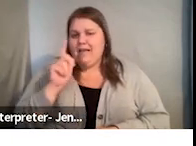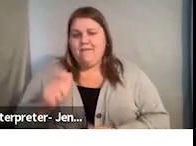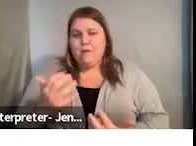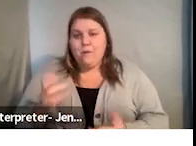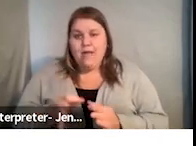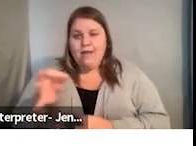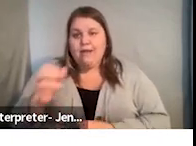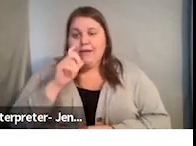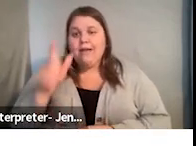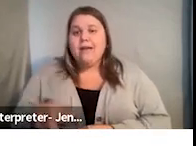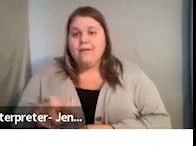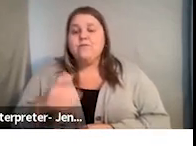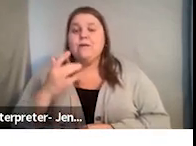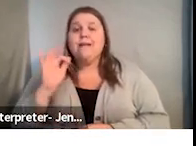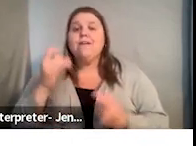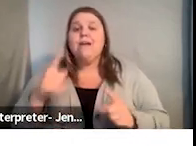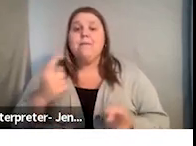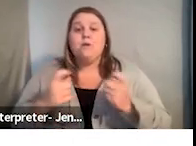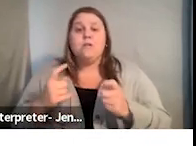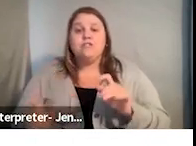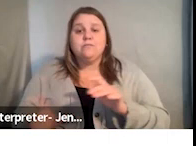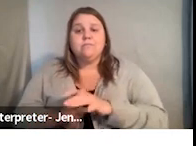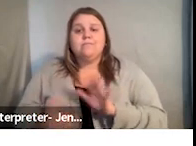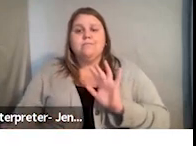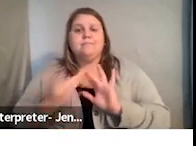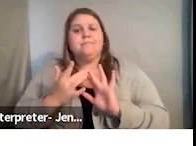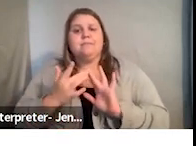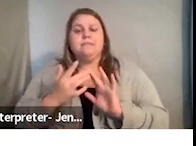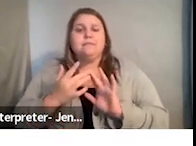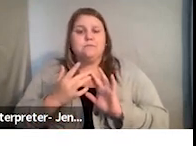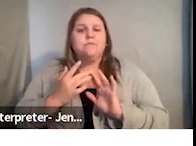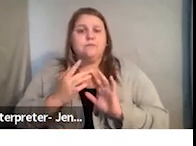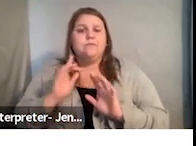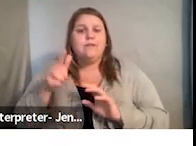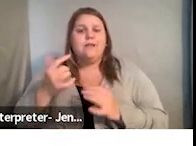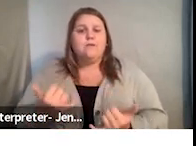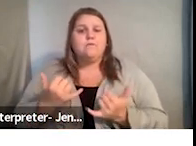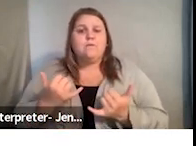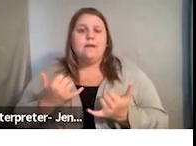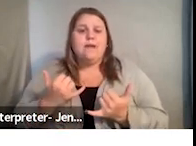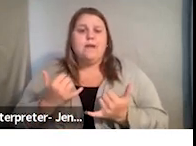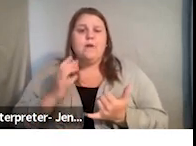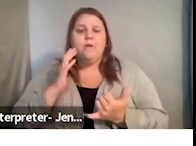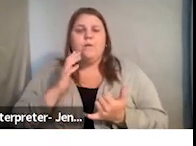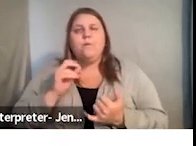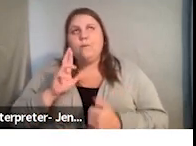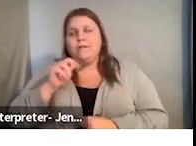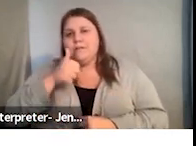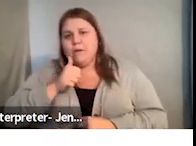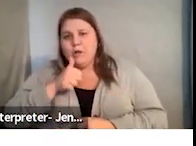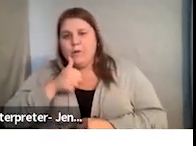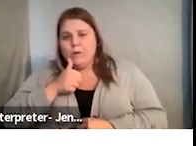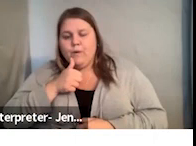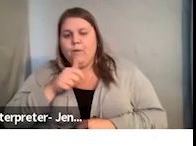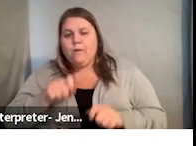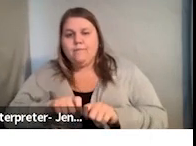If you have questions in the meantime, you can reach out to me, and later today we will be, or tomorrow, we will